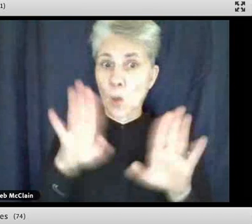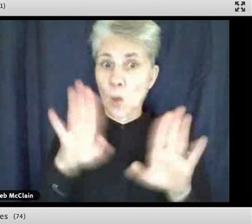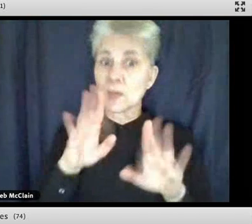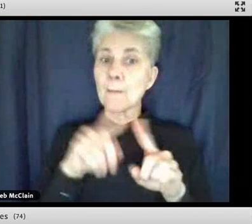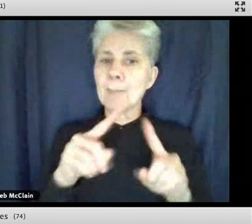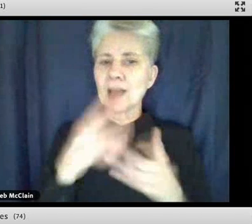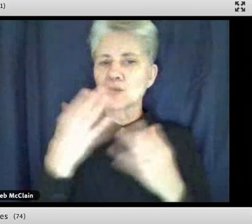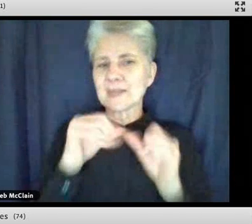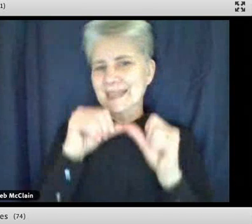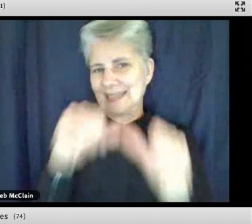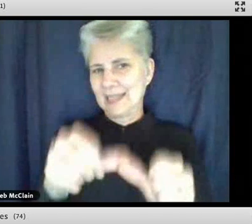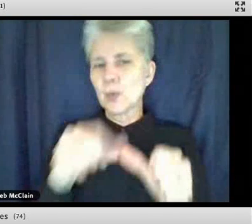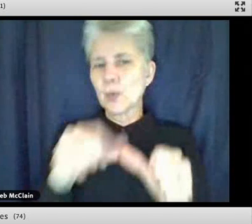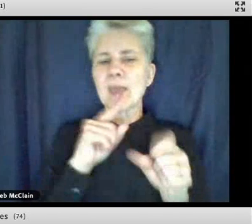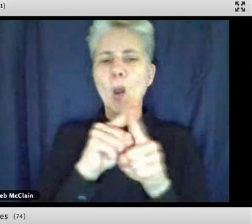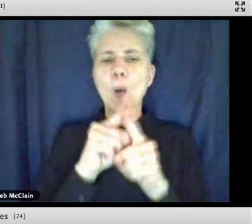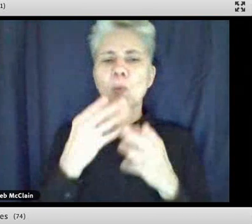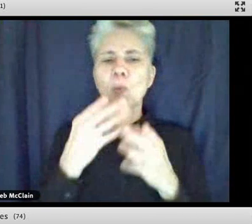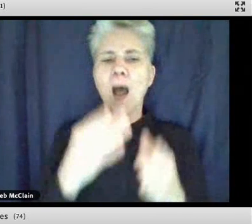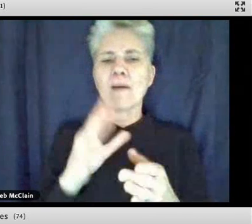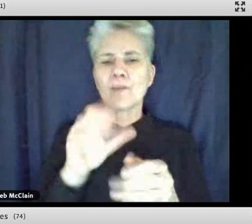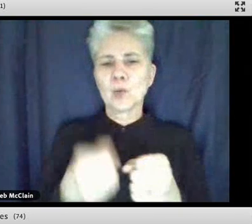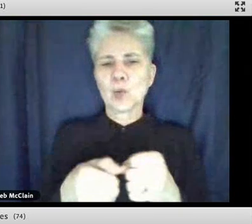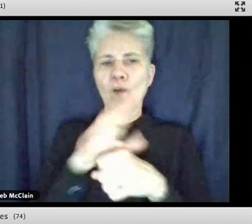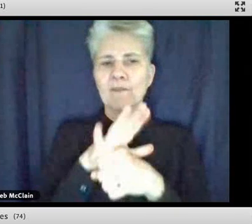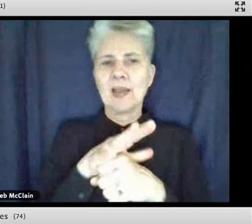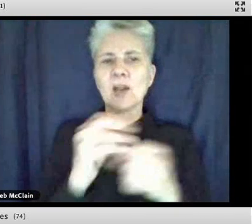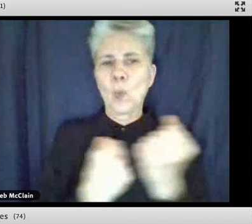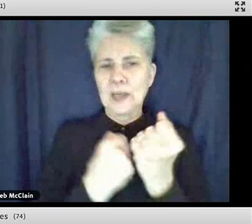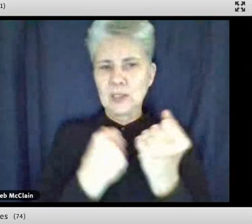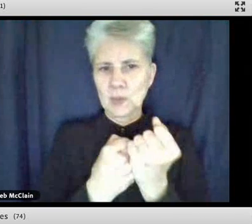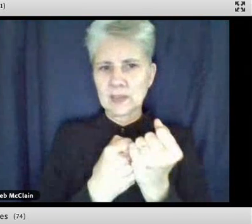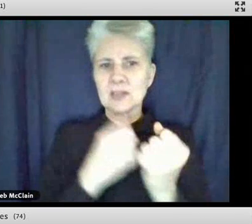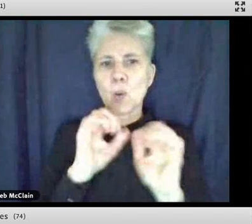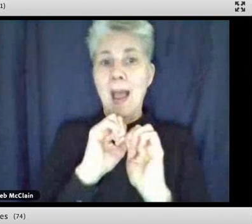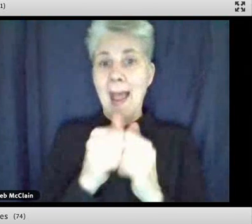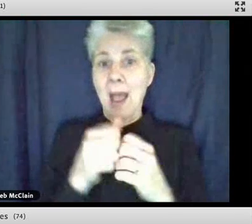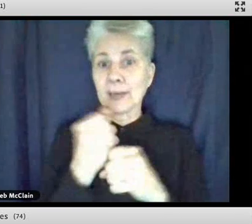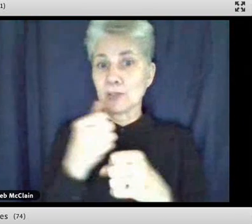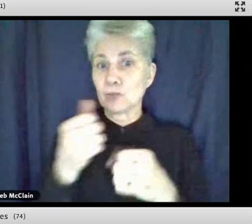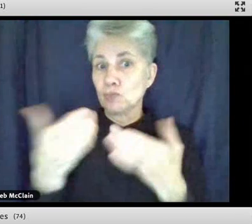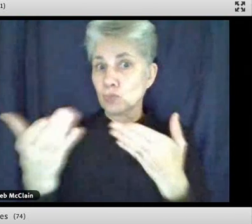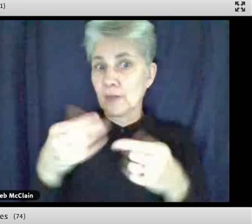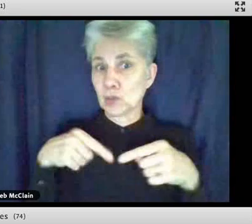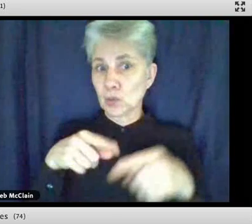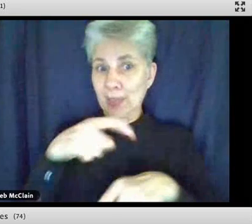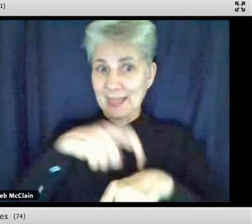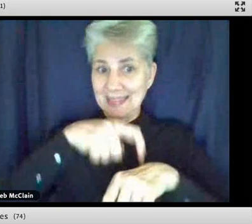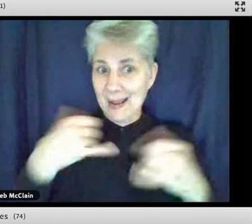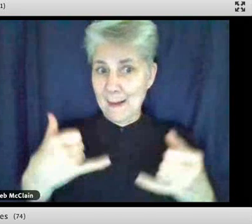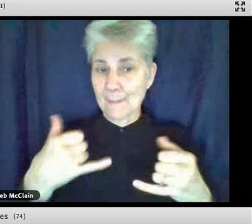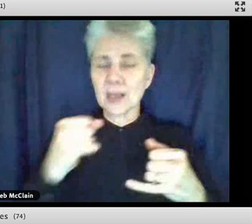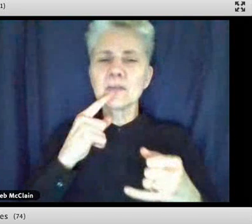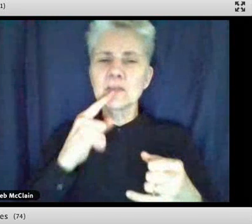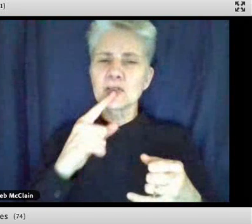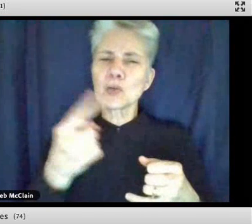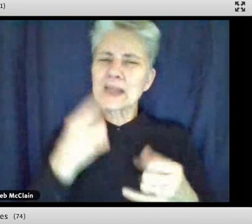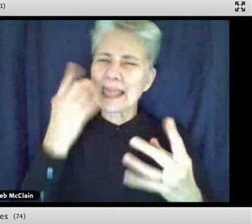resources. So how can you get services during this time? So just thinking about the approach of we've always done this,